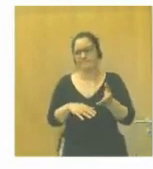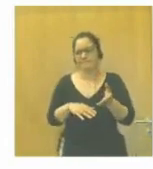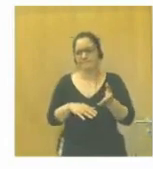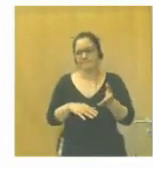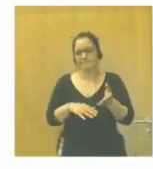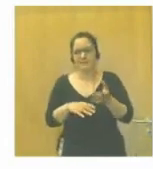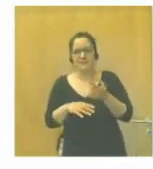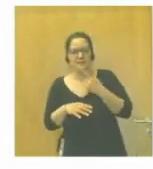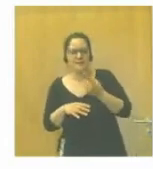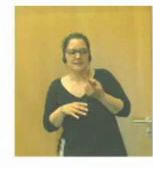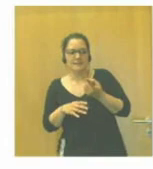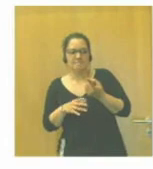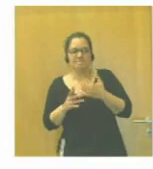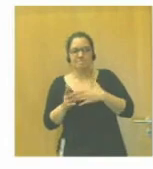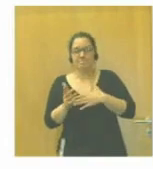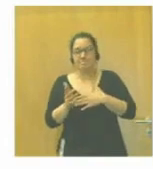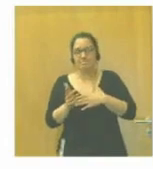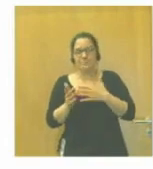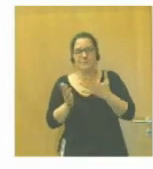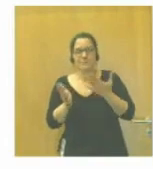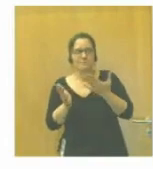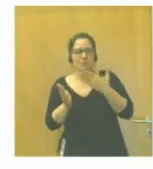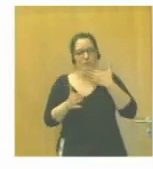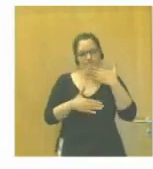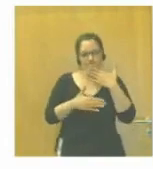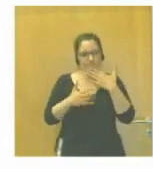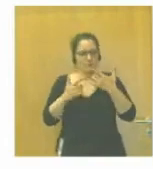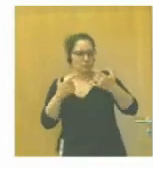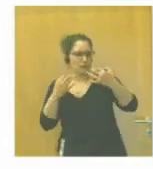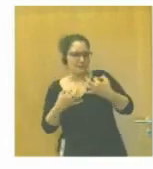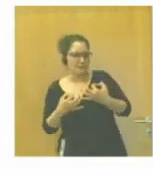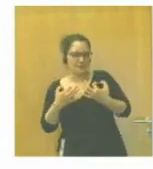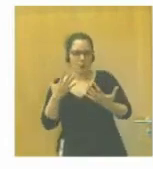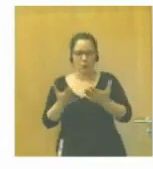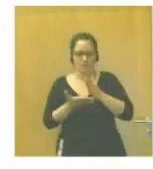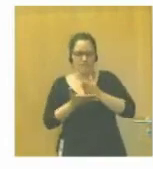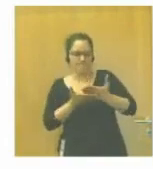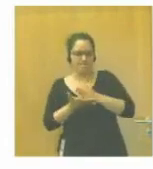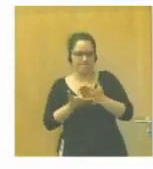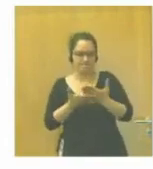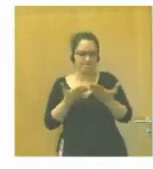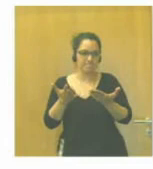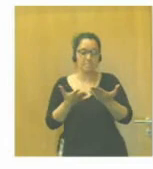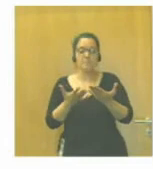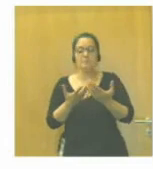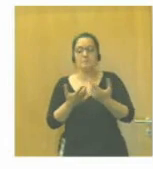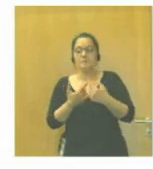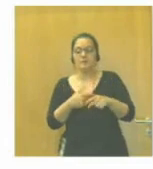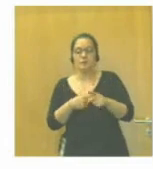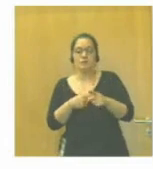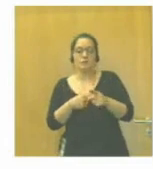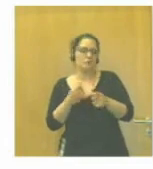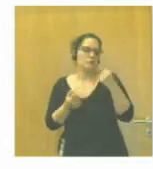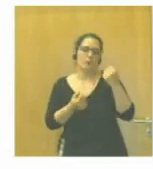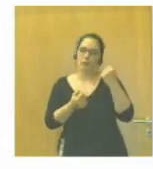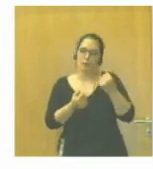to. This is who all of these practices that we're trying to discern who's at risk and then send them to healthcare is all